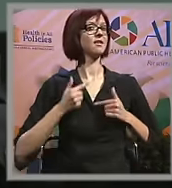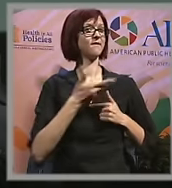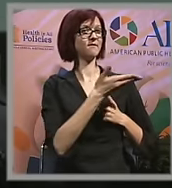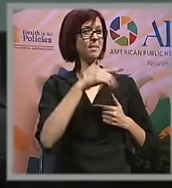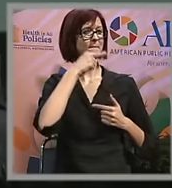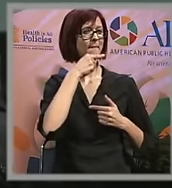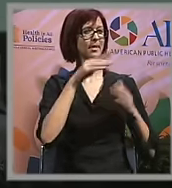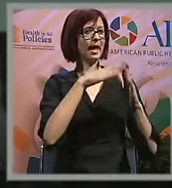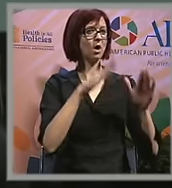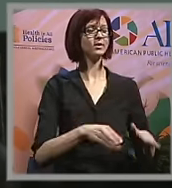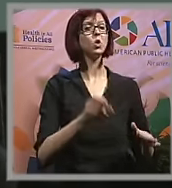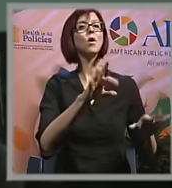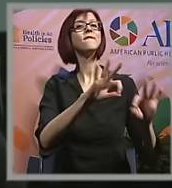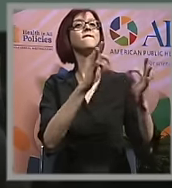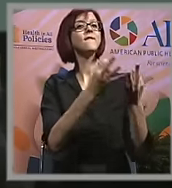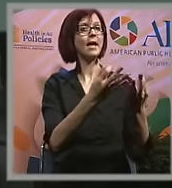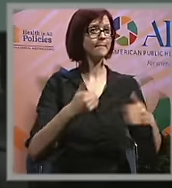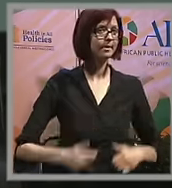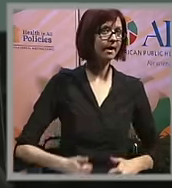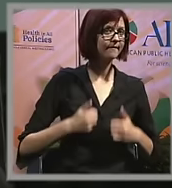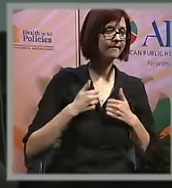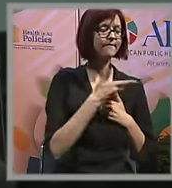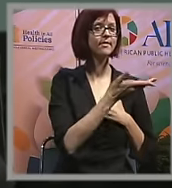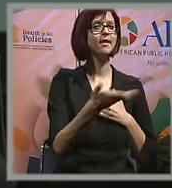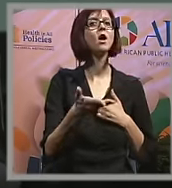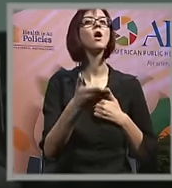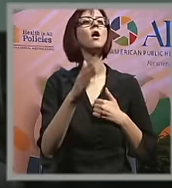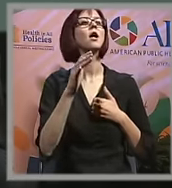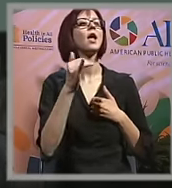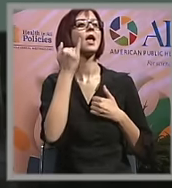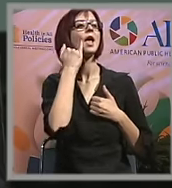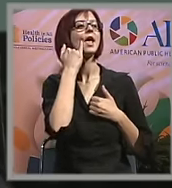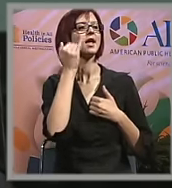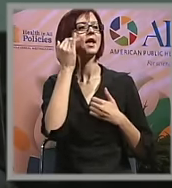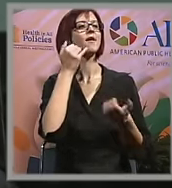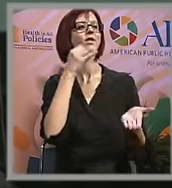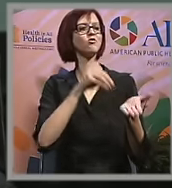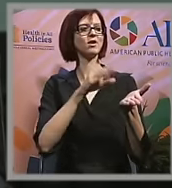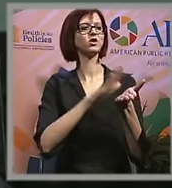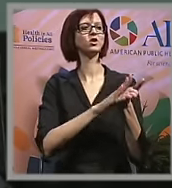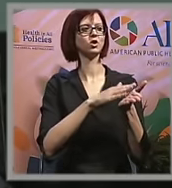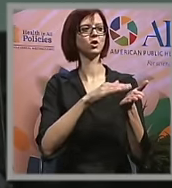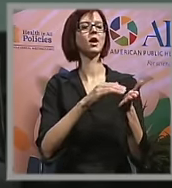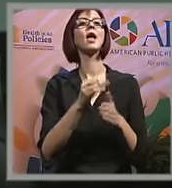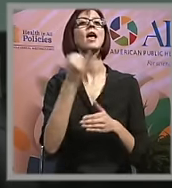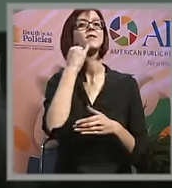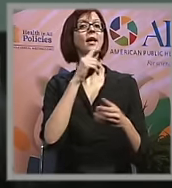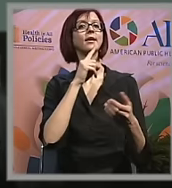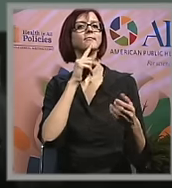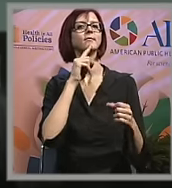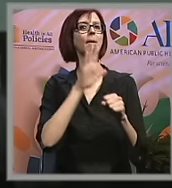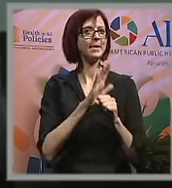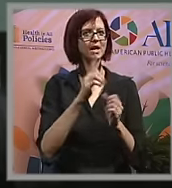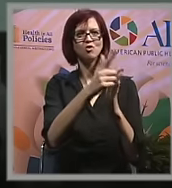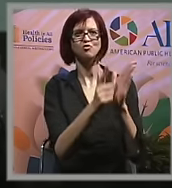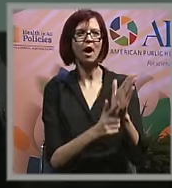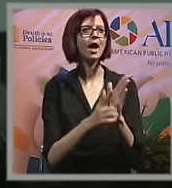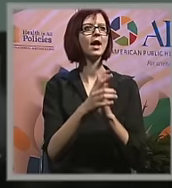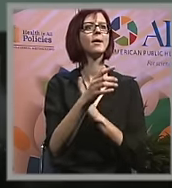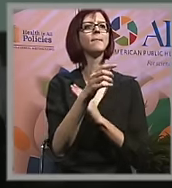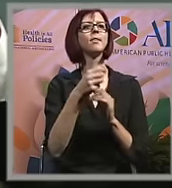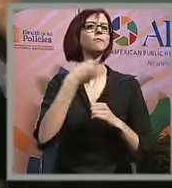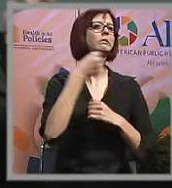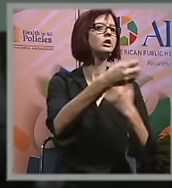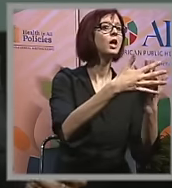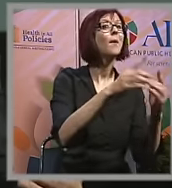residents in that age group, so that if they committed a crime and did their time, but